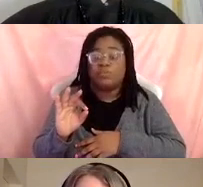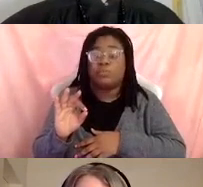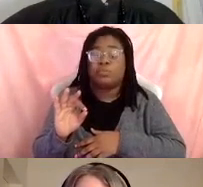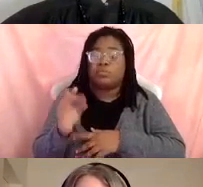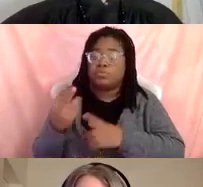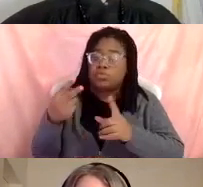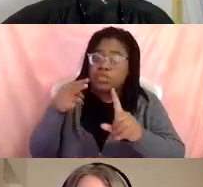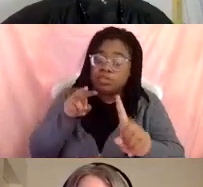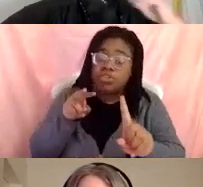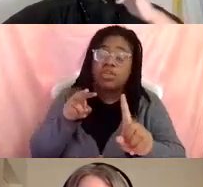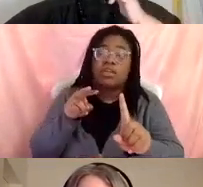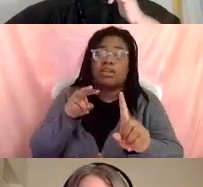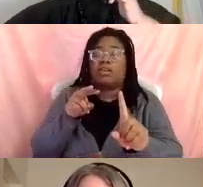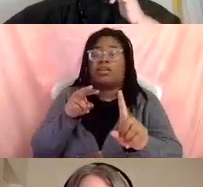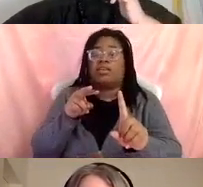perception in